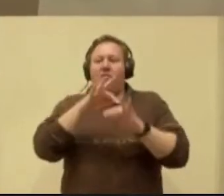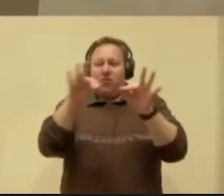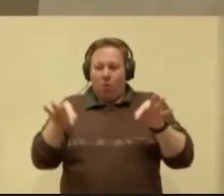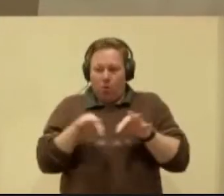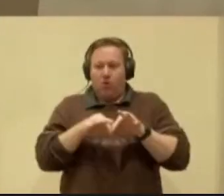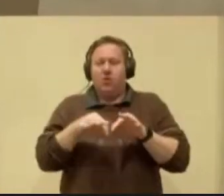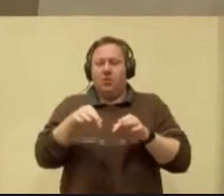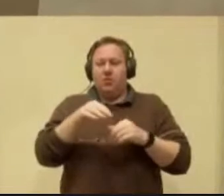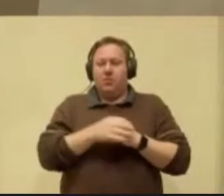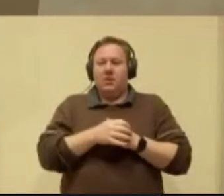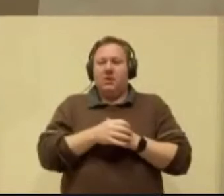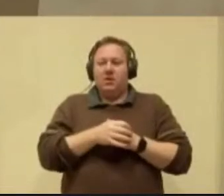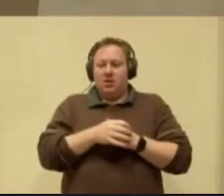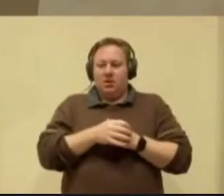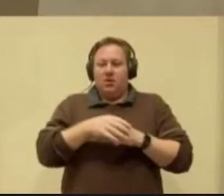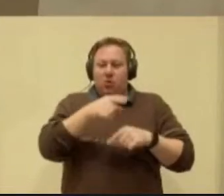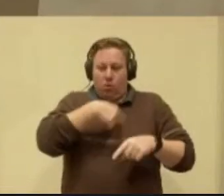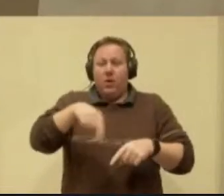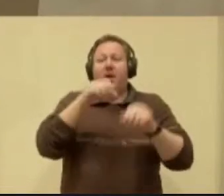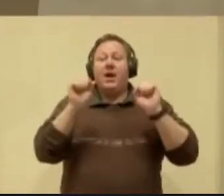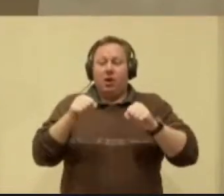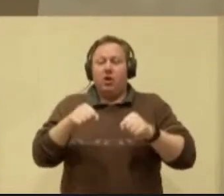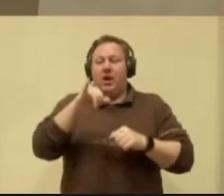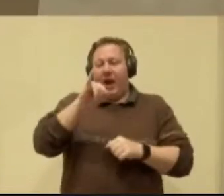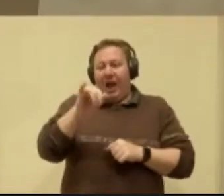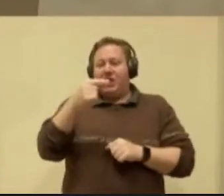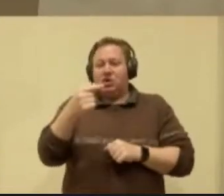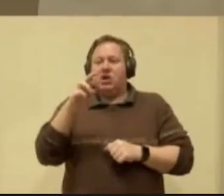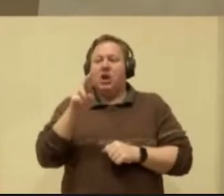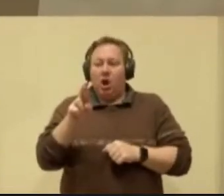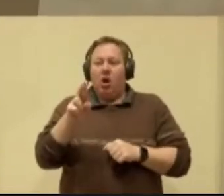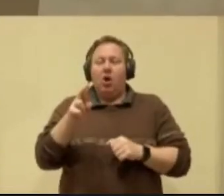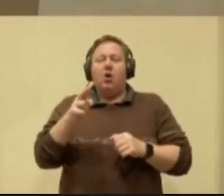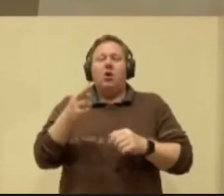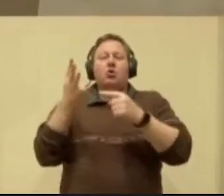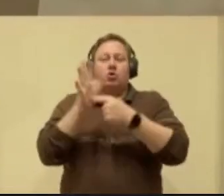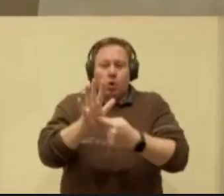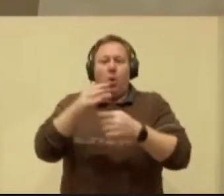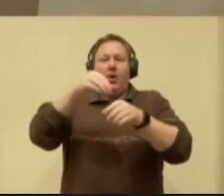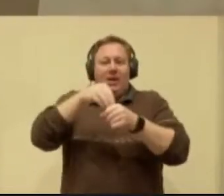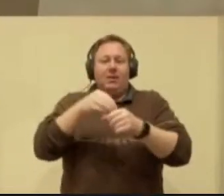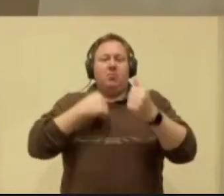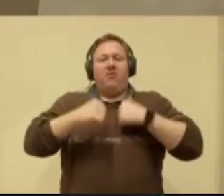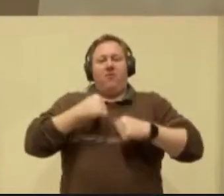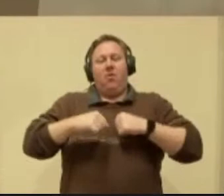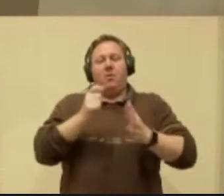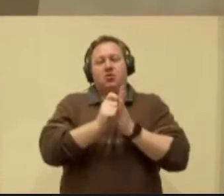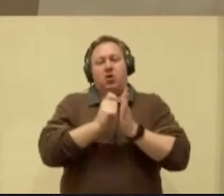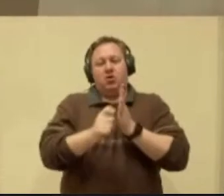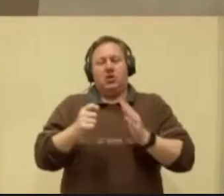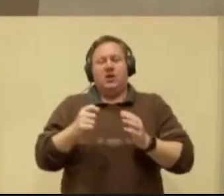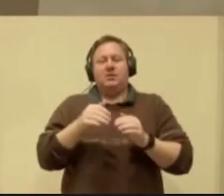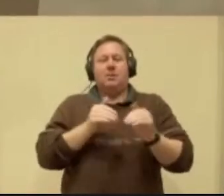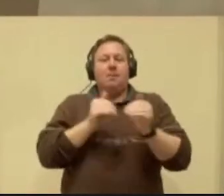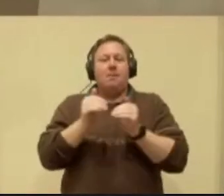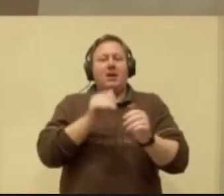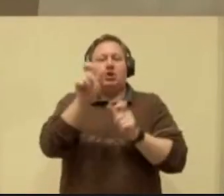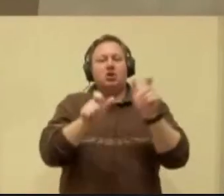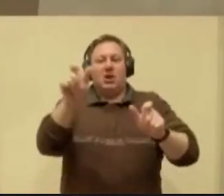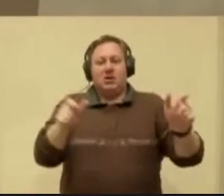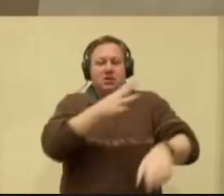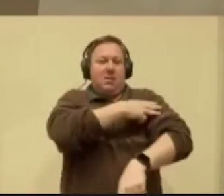who have agreed that igrs must be appear in the performance contracts of our managers so that it does not